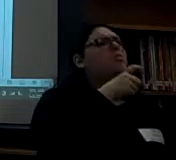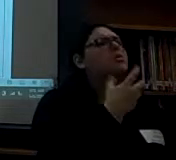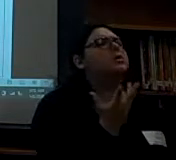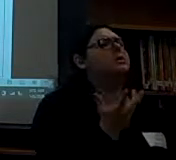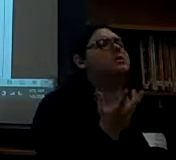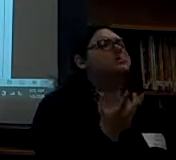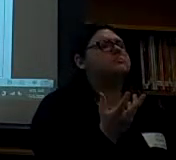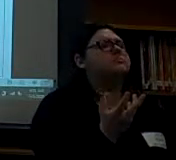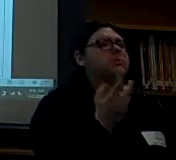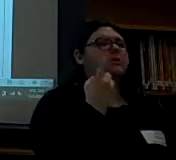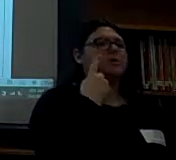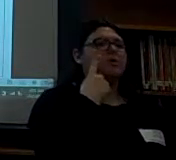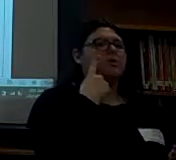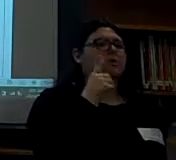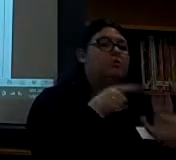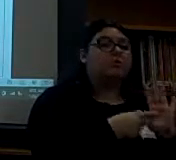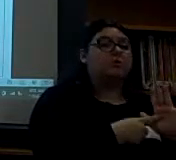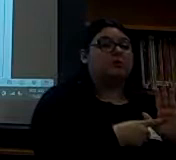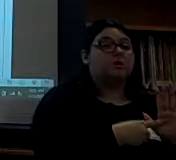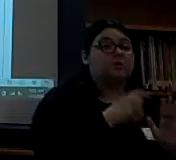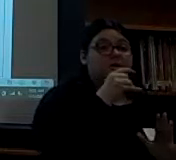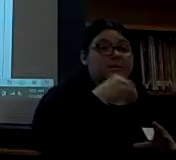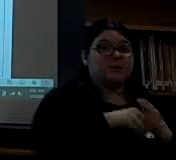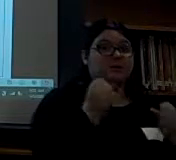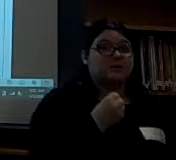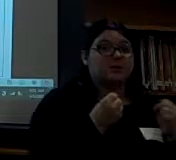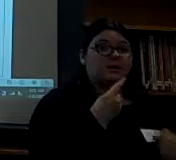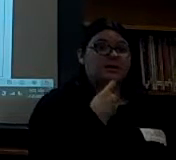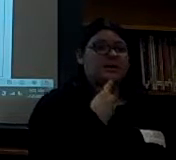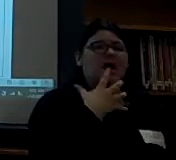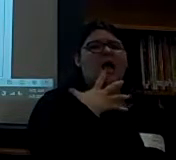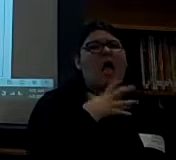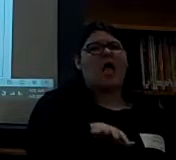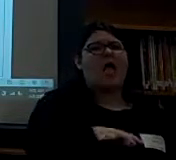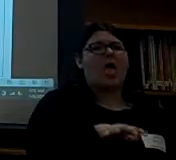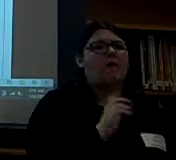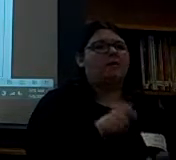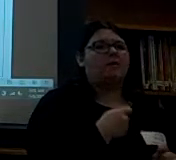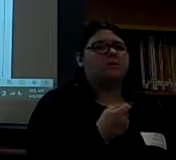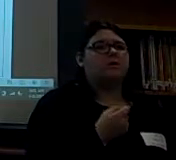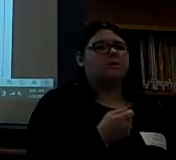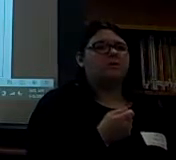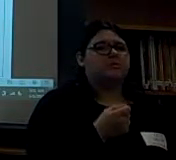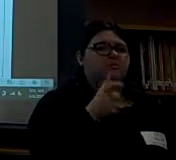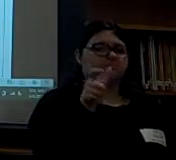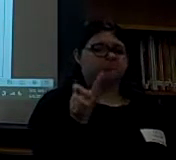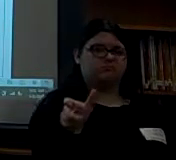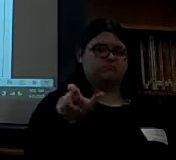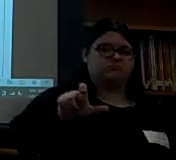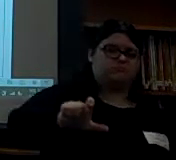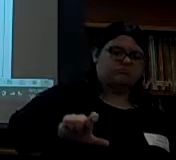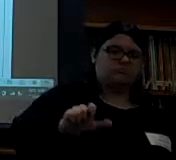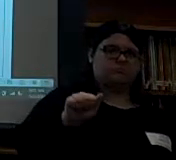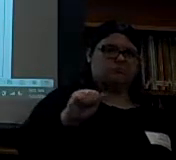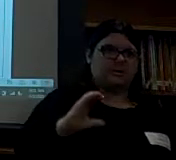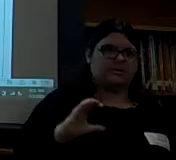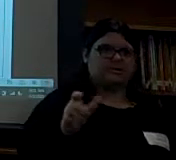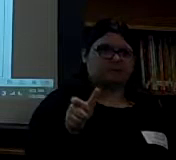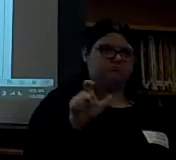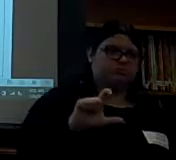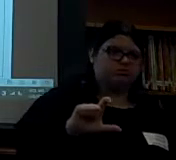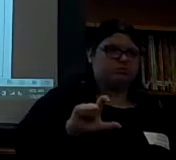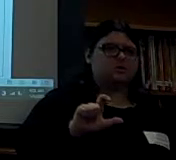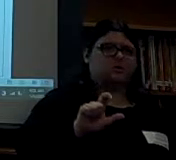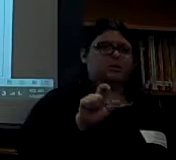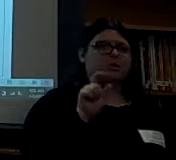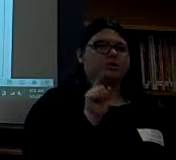So for example, if your child's in the car and they say something like, it's hot, instead of just turning down the temperature, and you have to ask this genuinely,